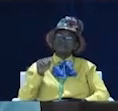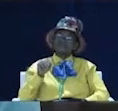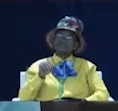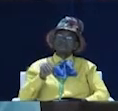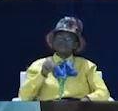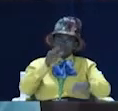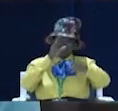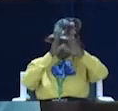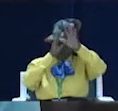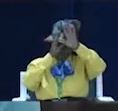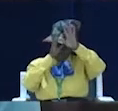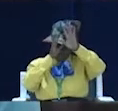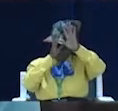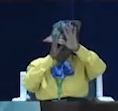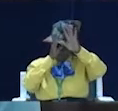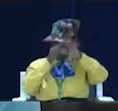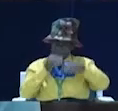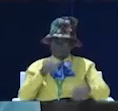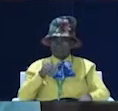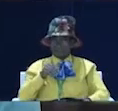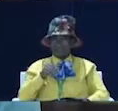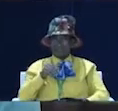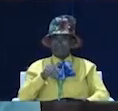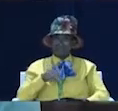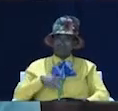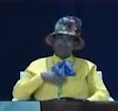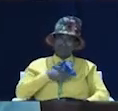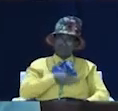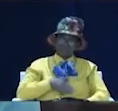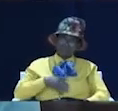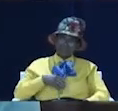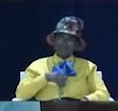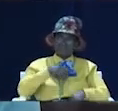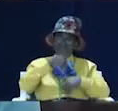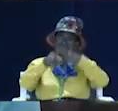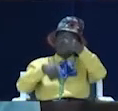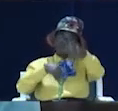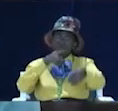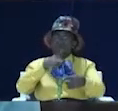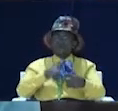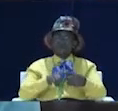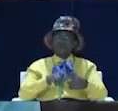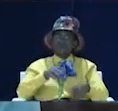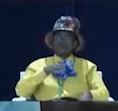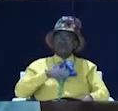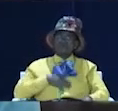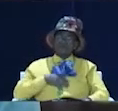Father, please go to my future